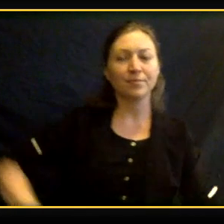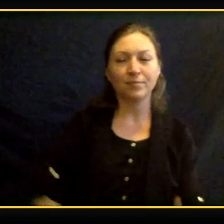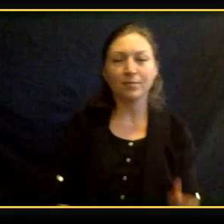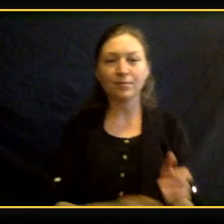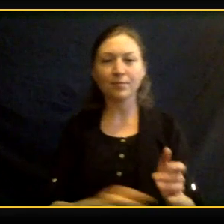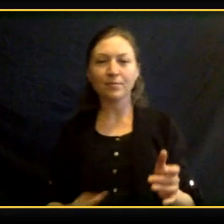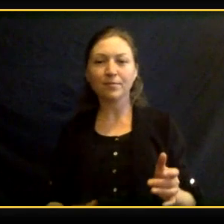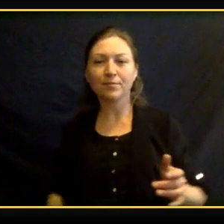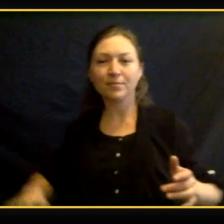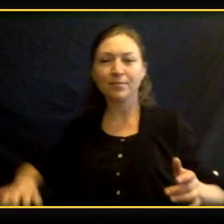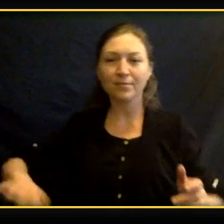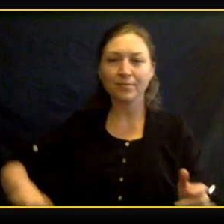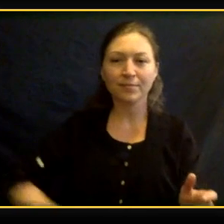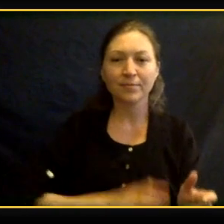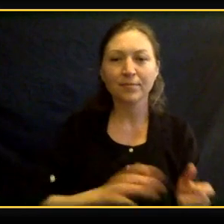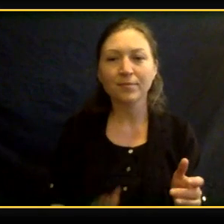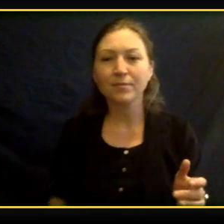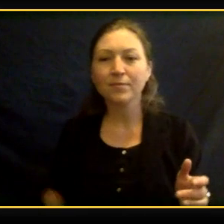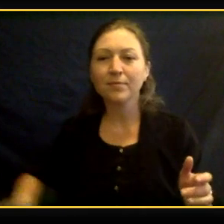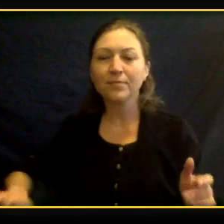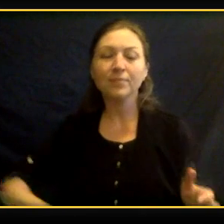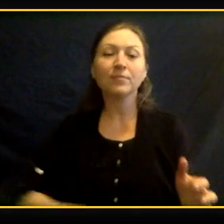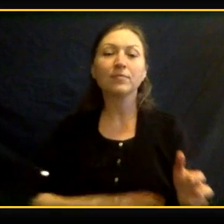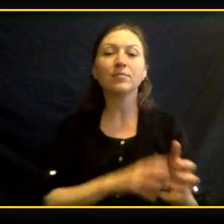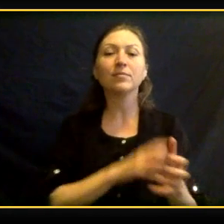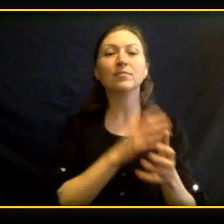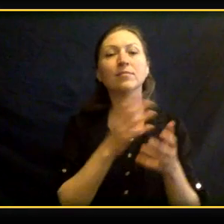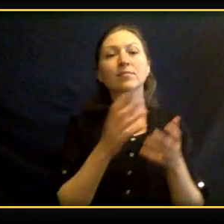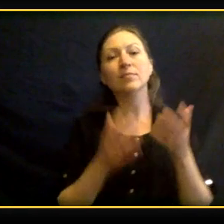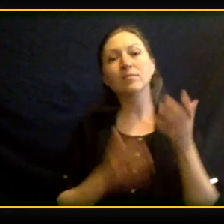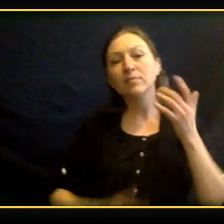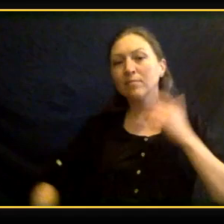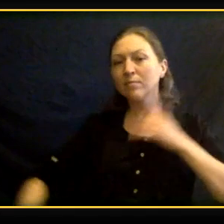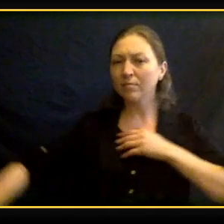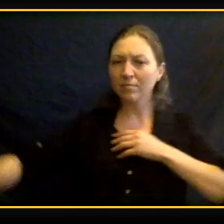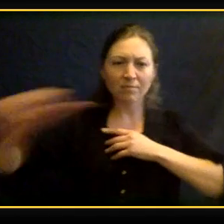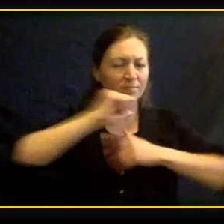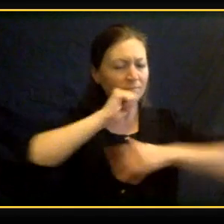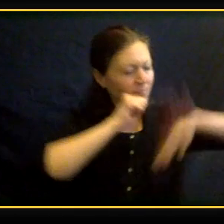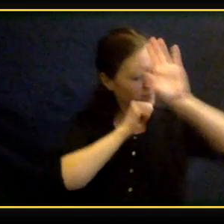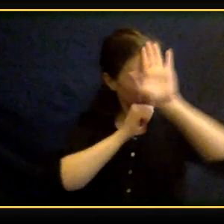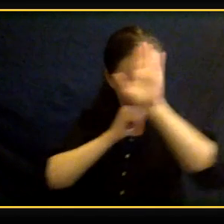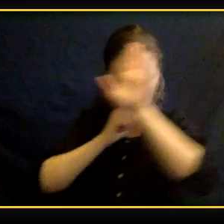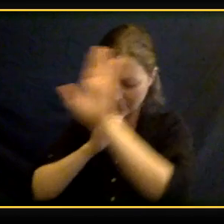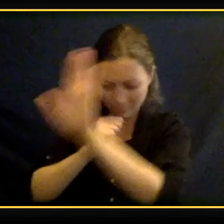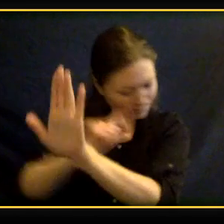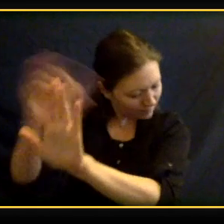Don't tell me we